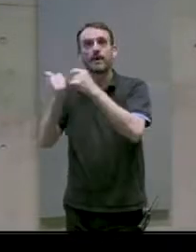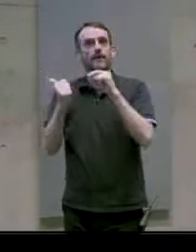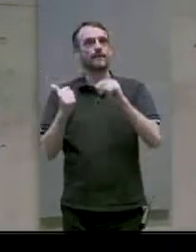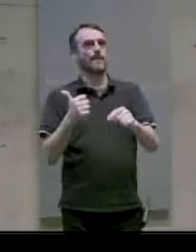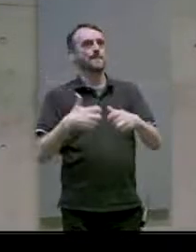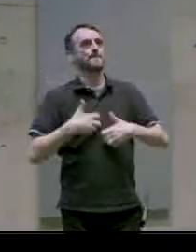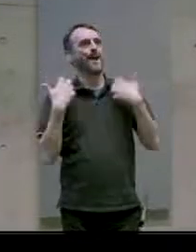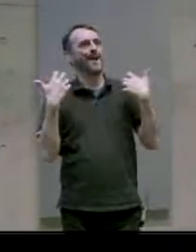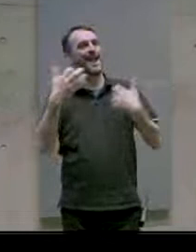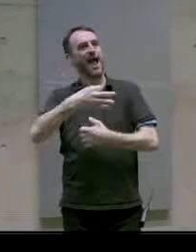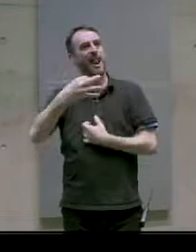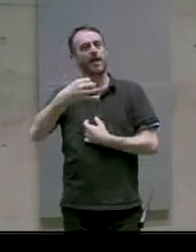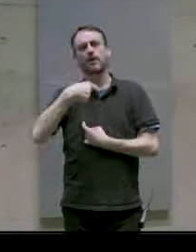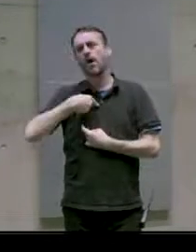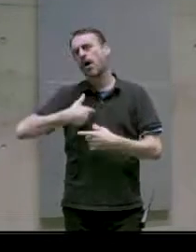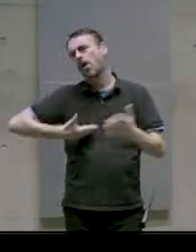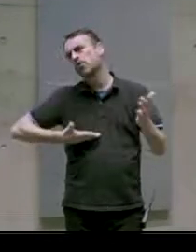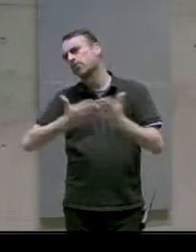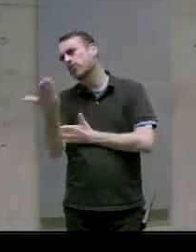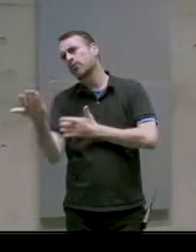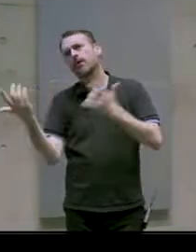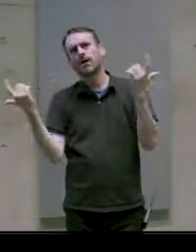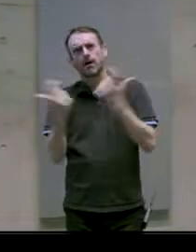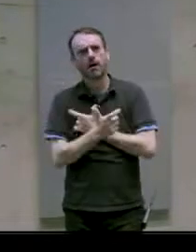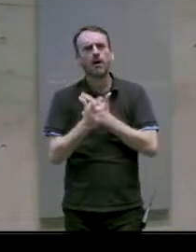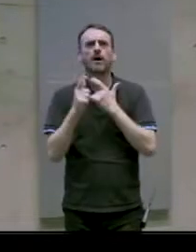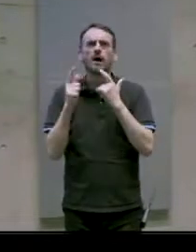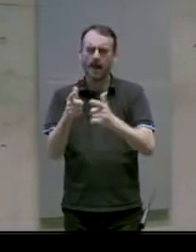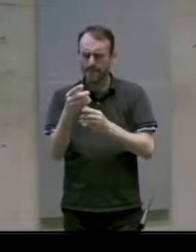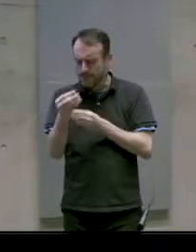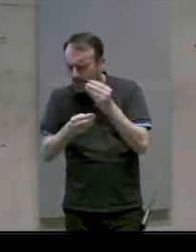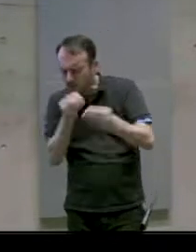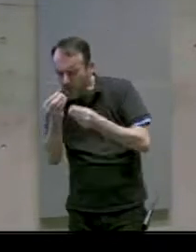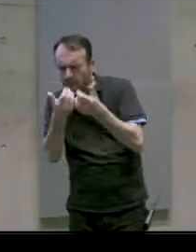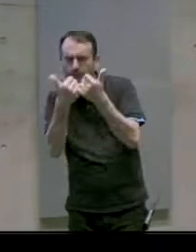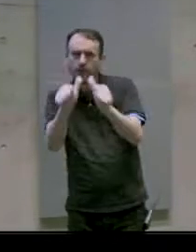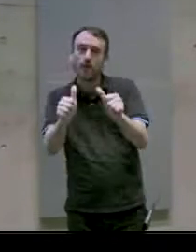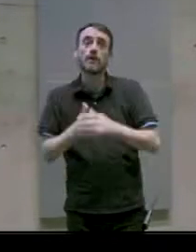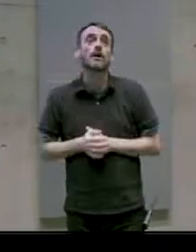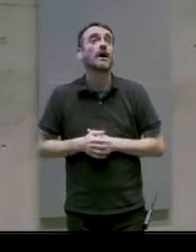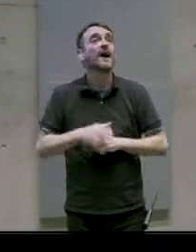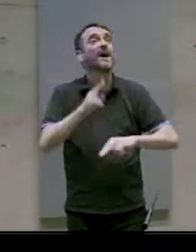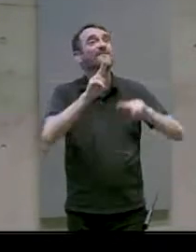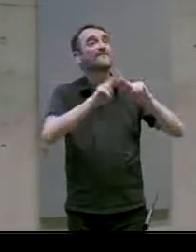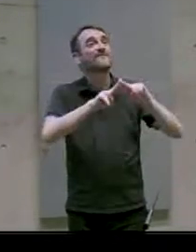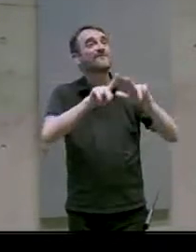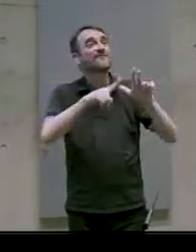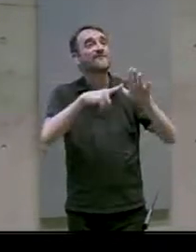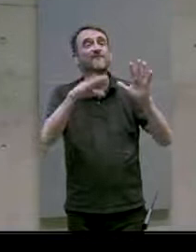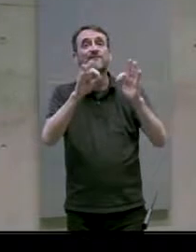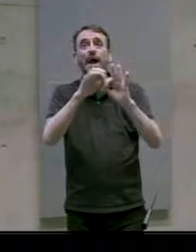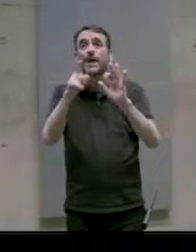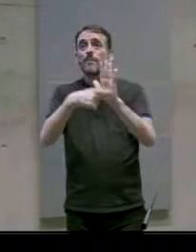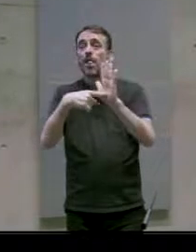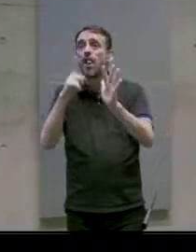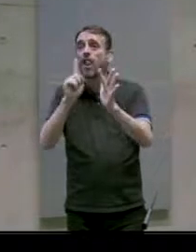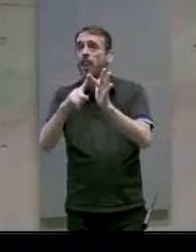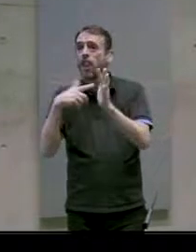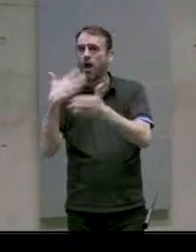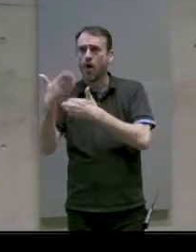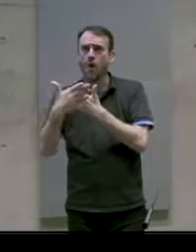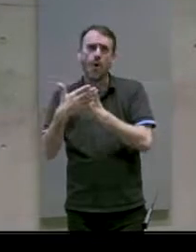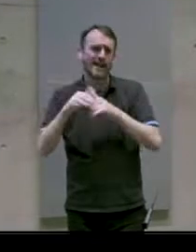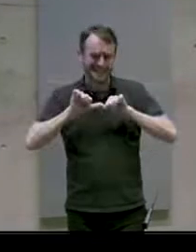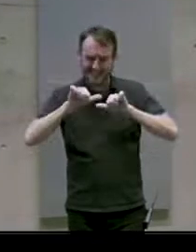to play through and solve the puzzles. Fable, obviously, an extremely successful